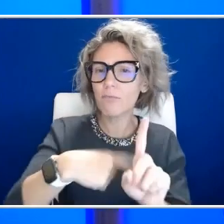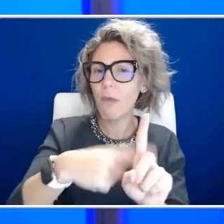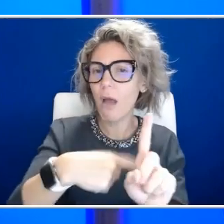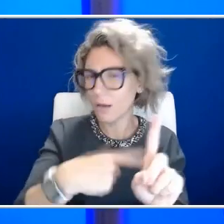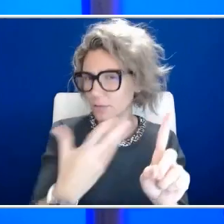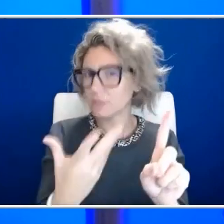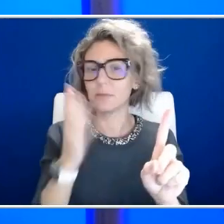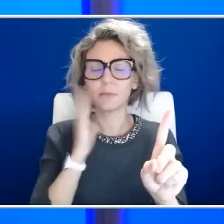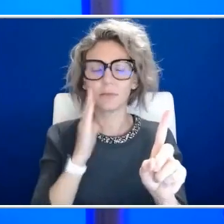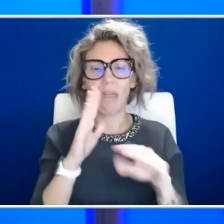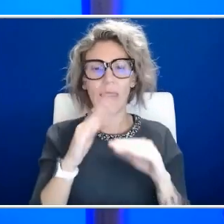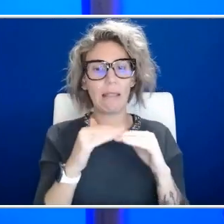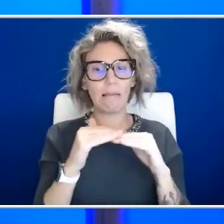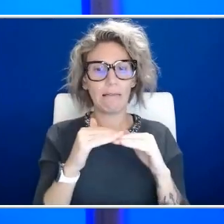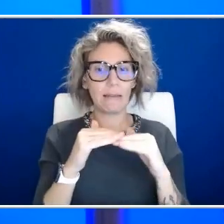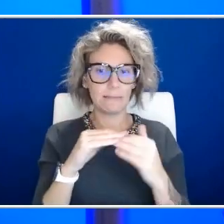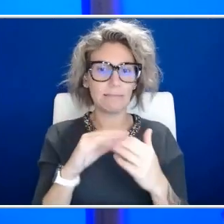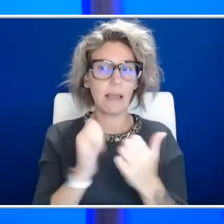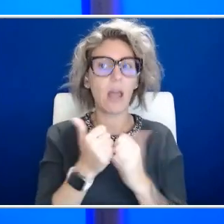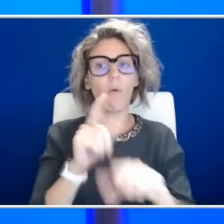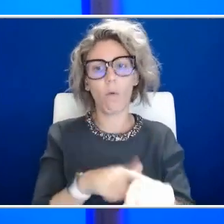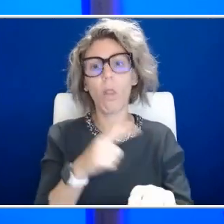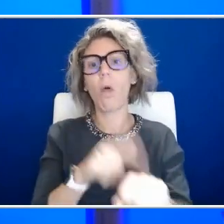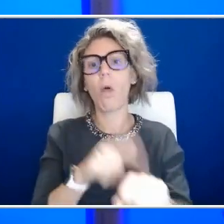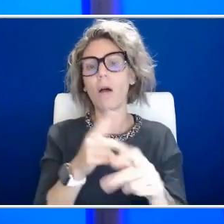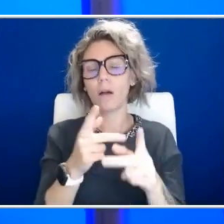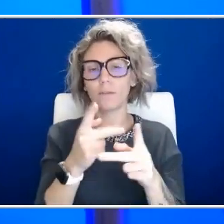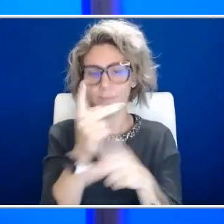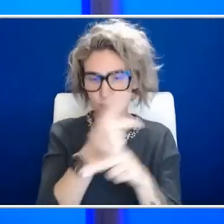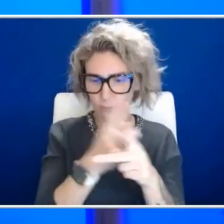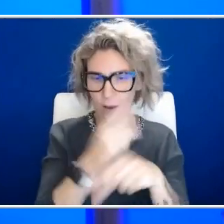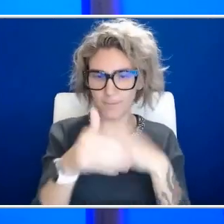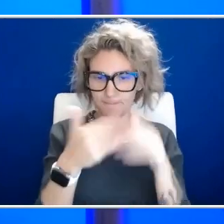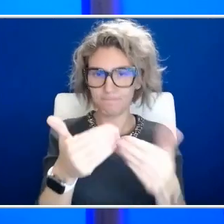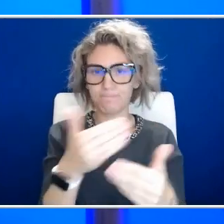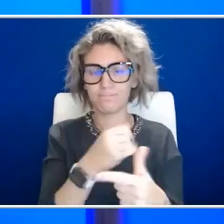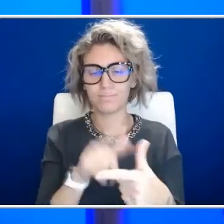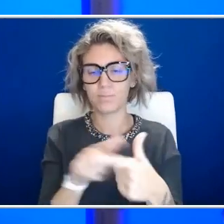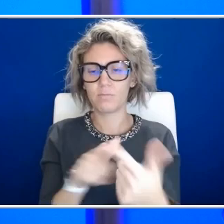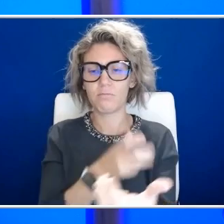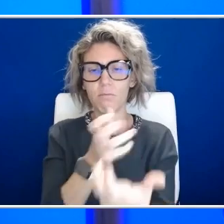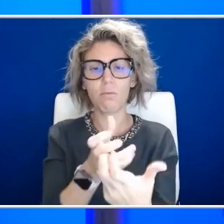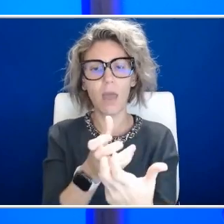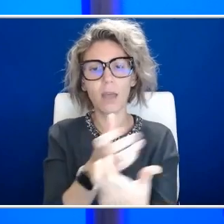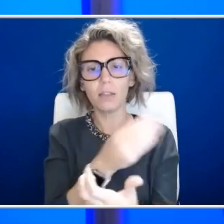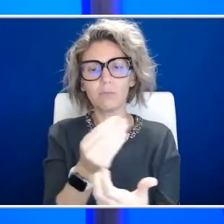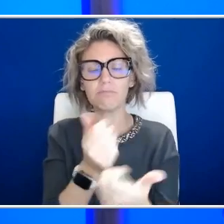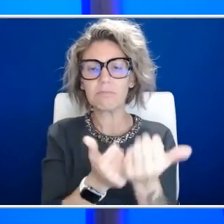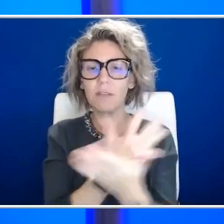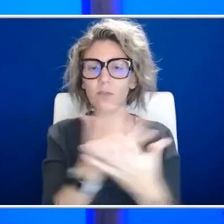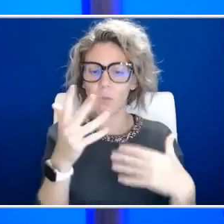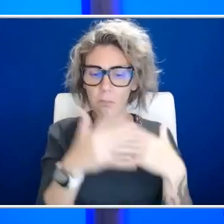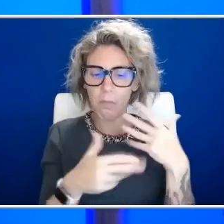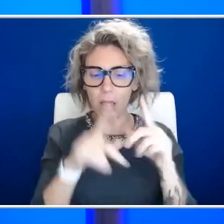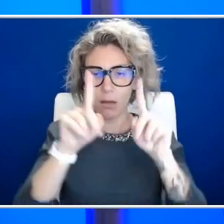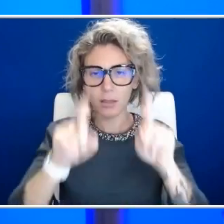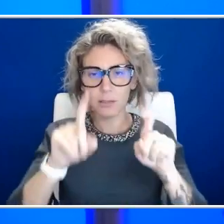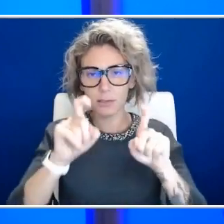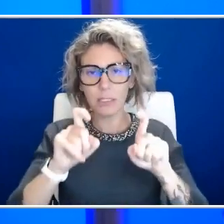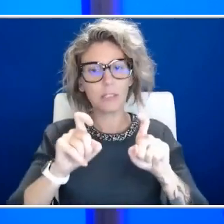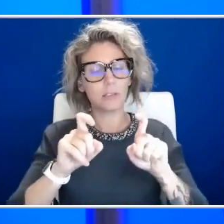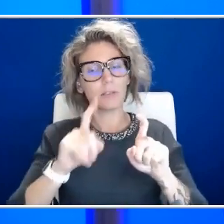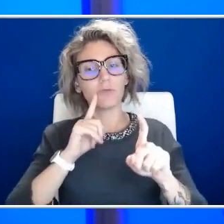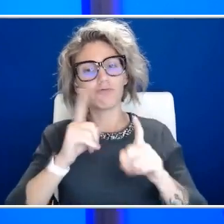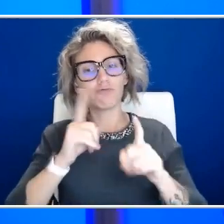long the workup goes. Once everything is matched and all the blood tests are run, then we plan on an elective date of